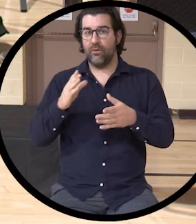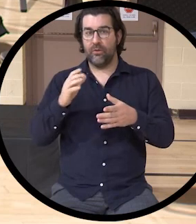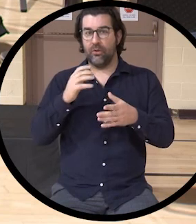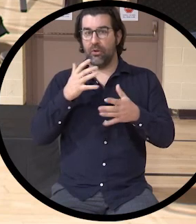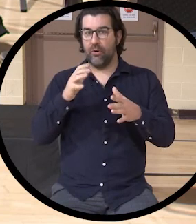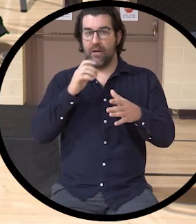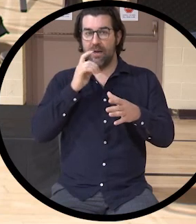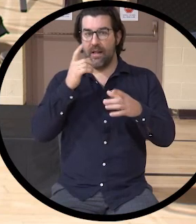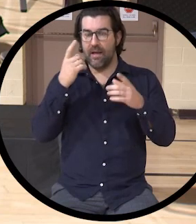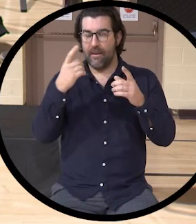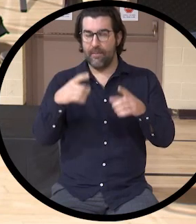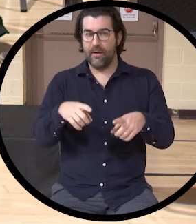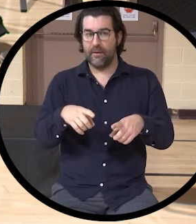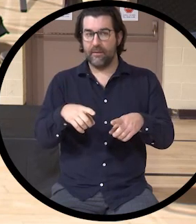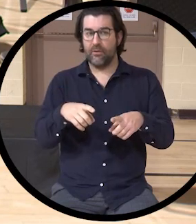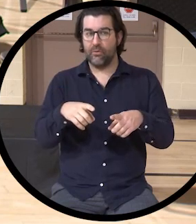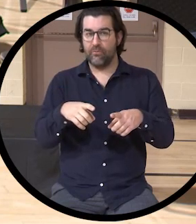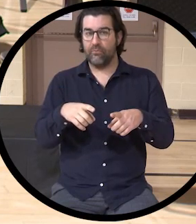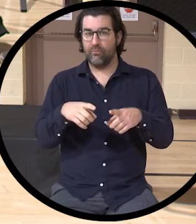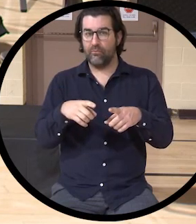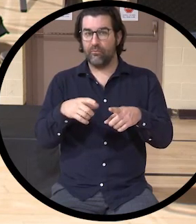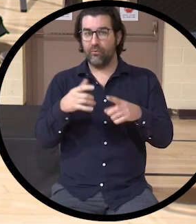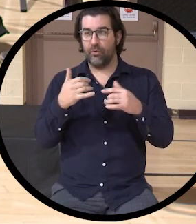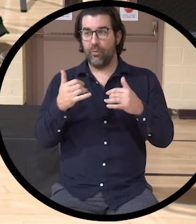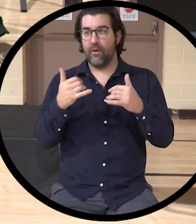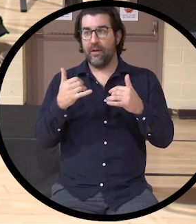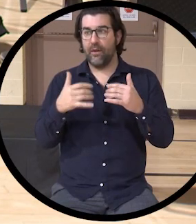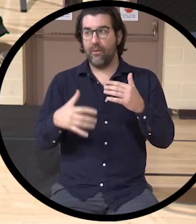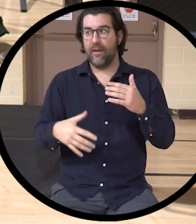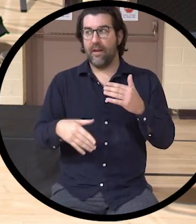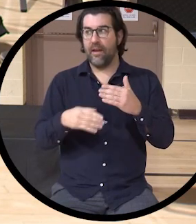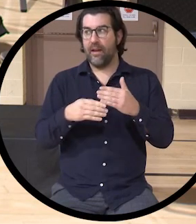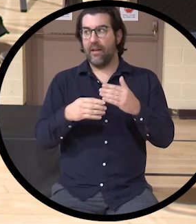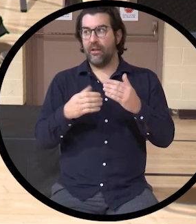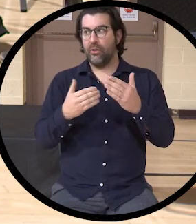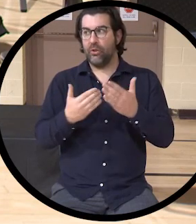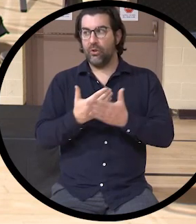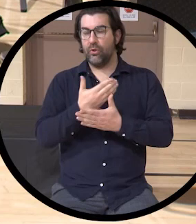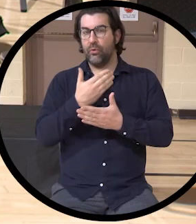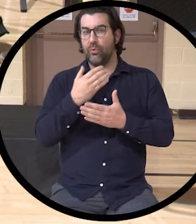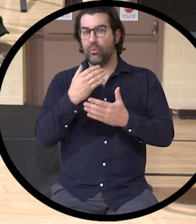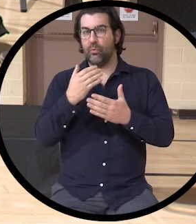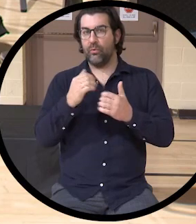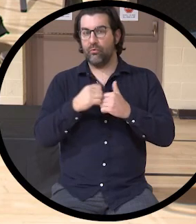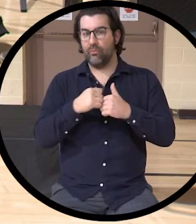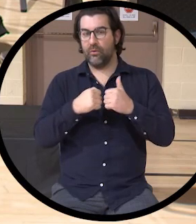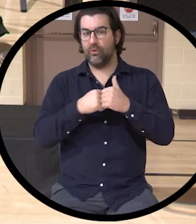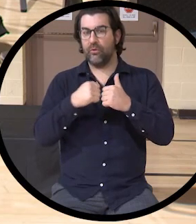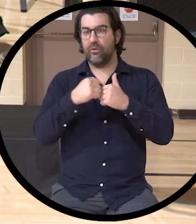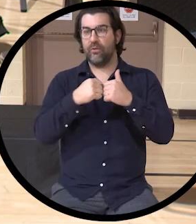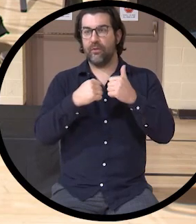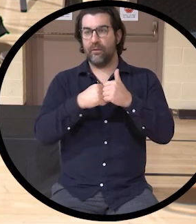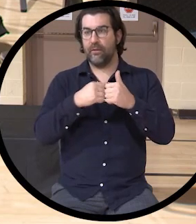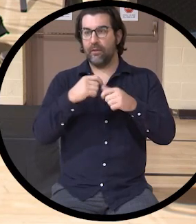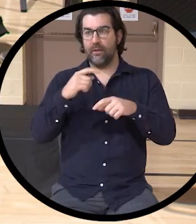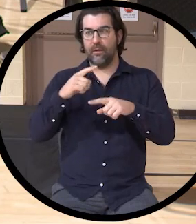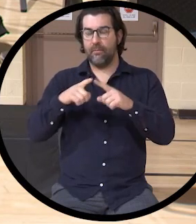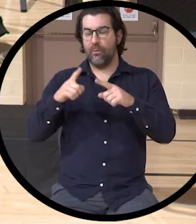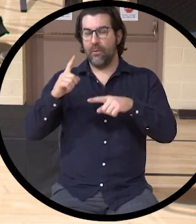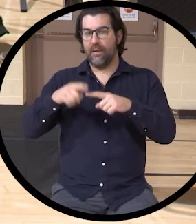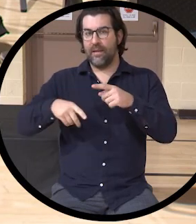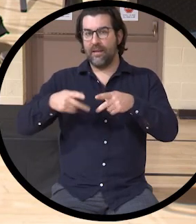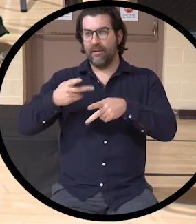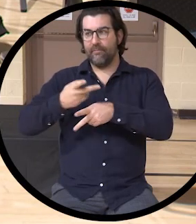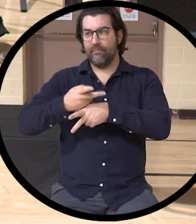not happening. So we're now adding a whole bunch of new infrastructure, and we can't maintain what we have.